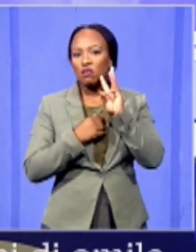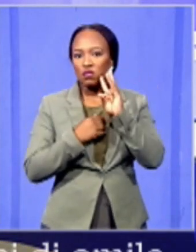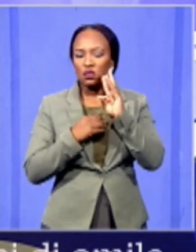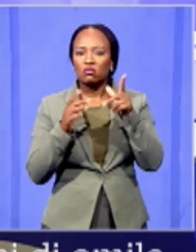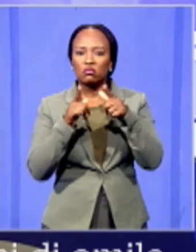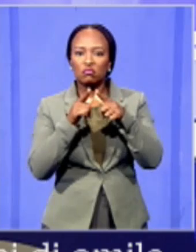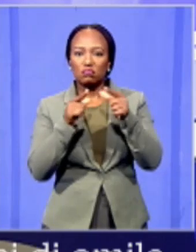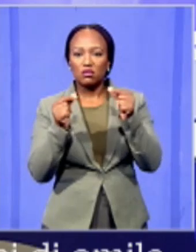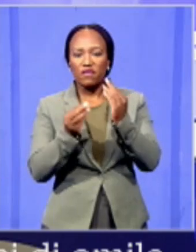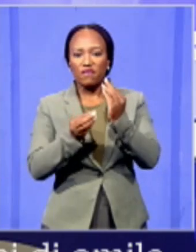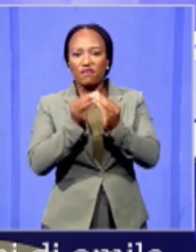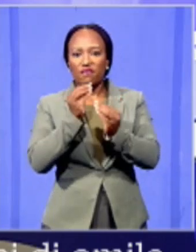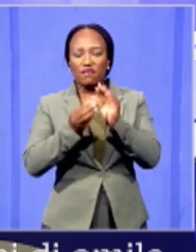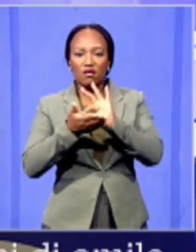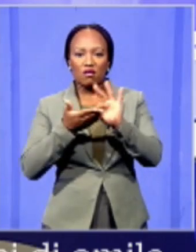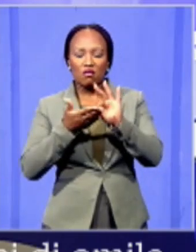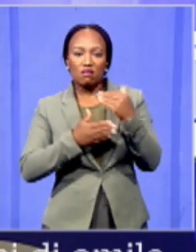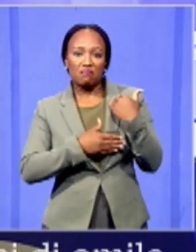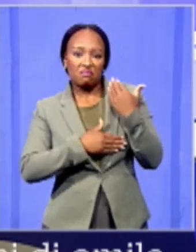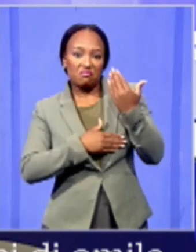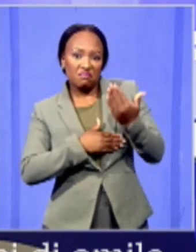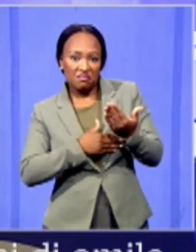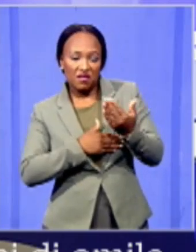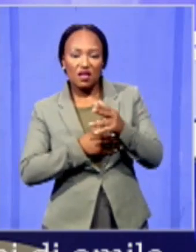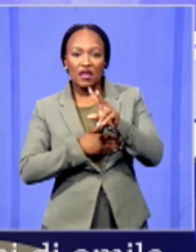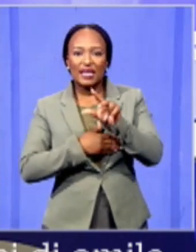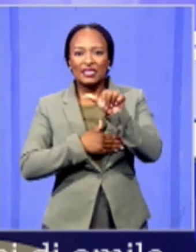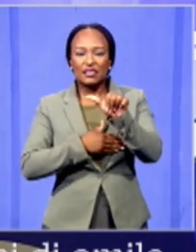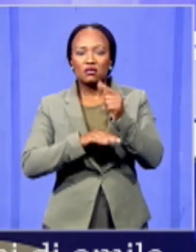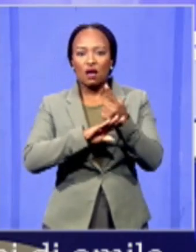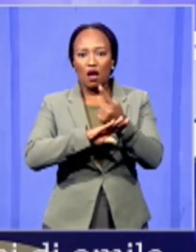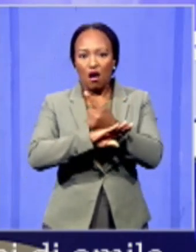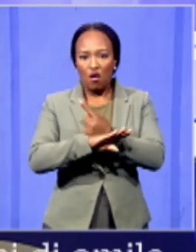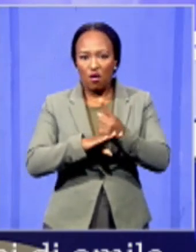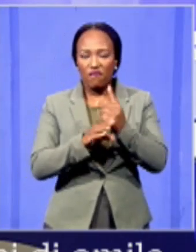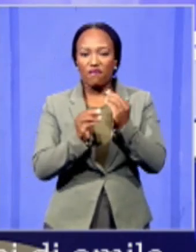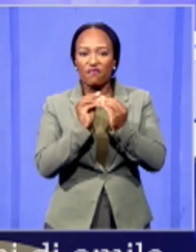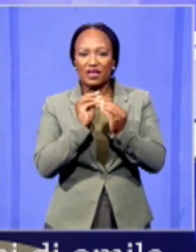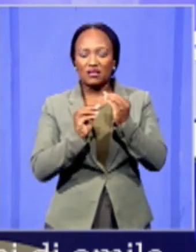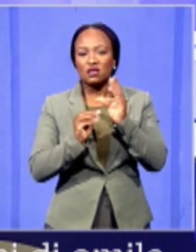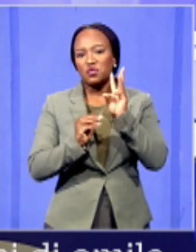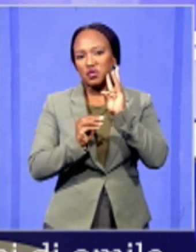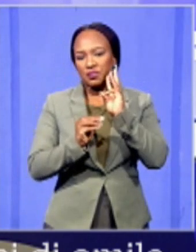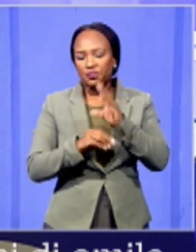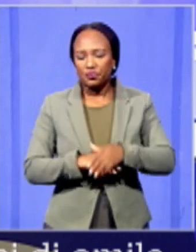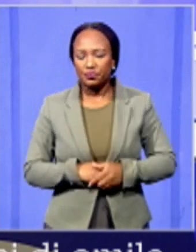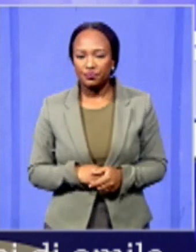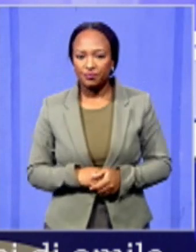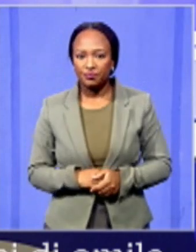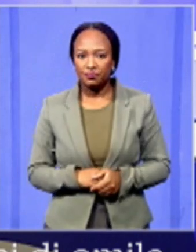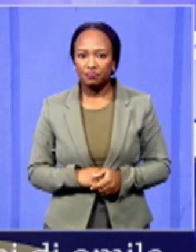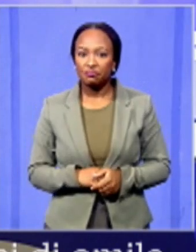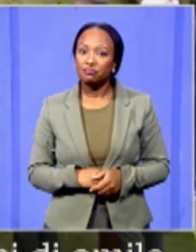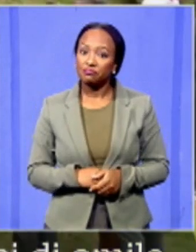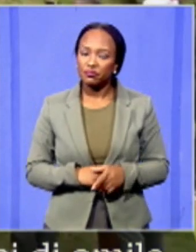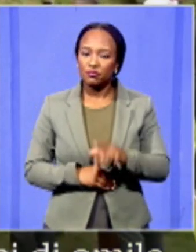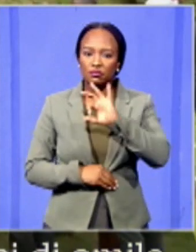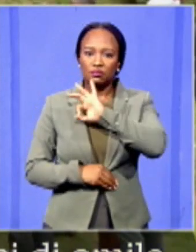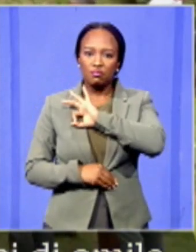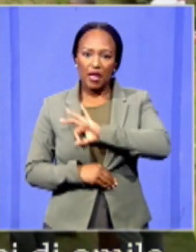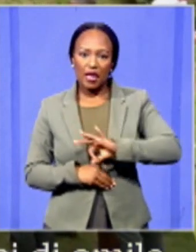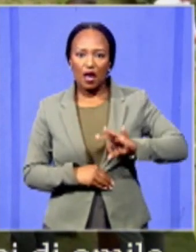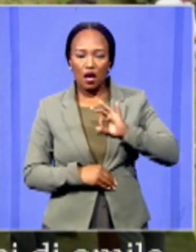kabo ya metsi ya diiri tše 16 projekeng ya go lokiša mafarahlahla a methopo ya metsi. Mera wa